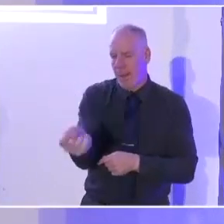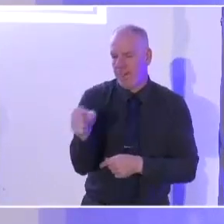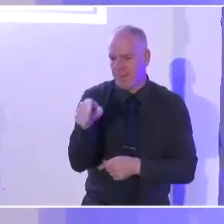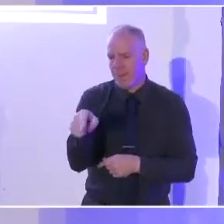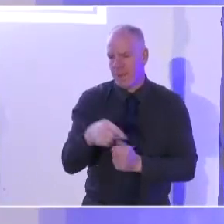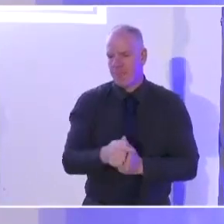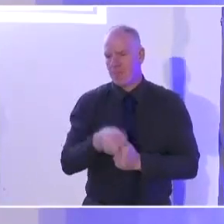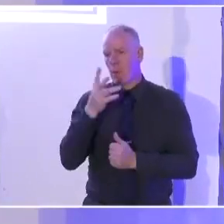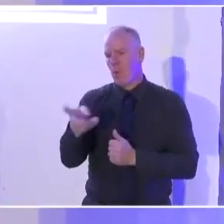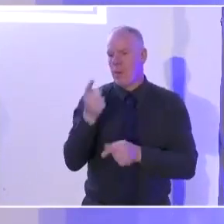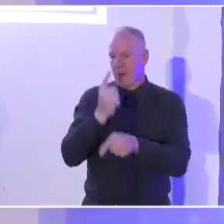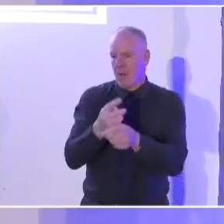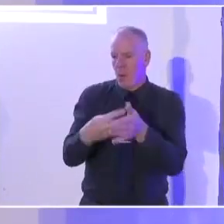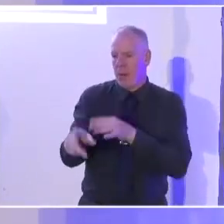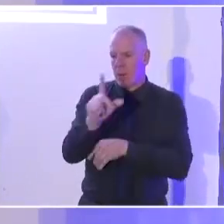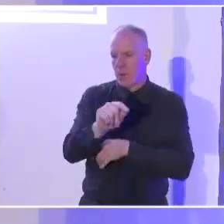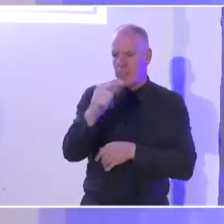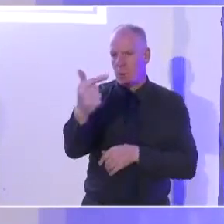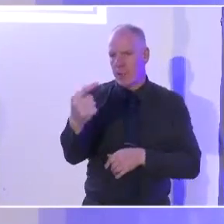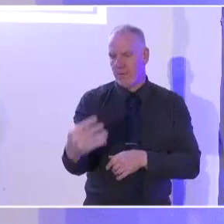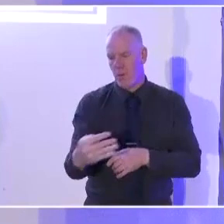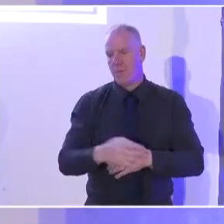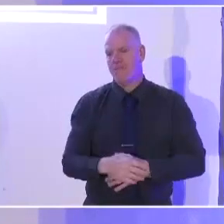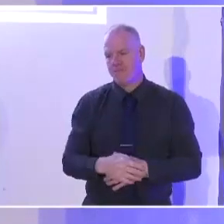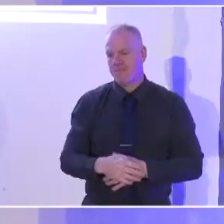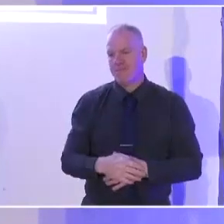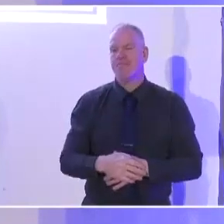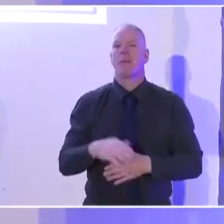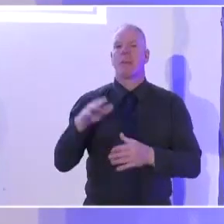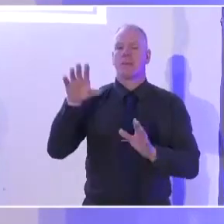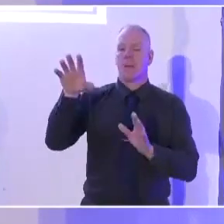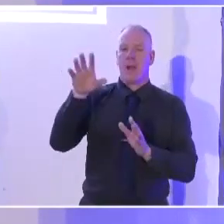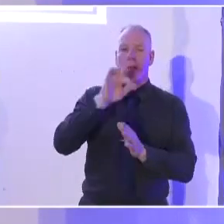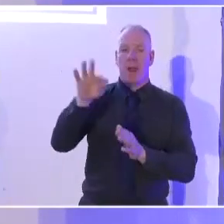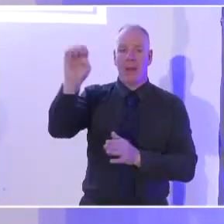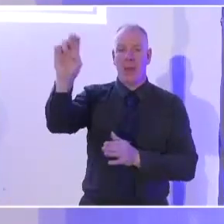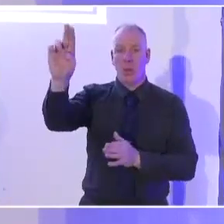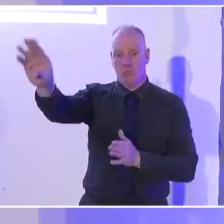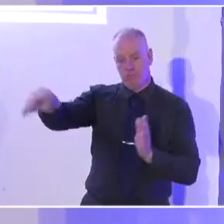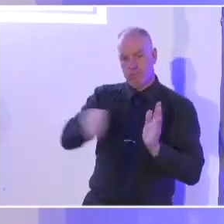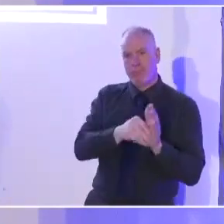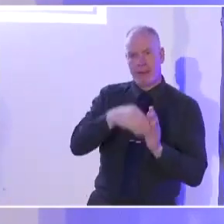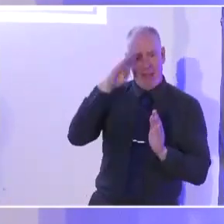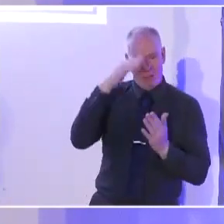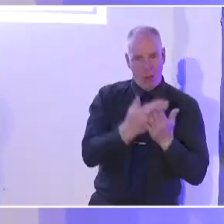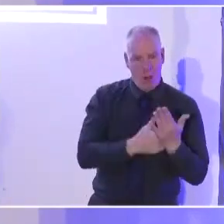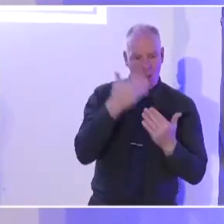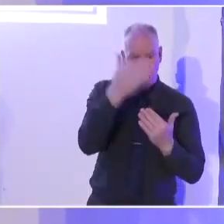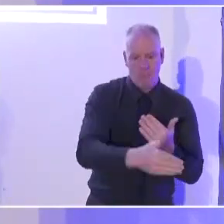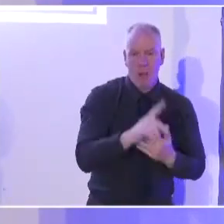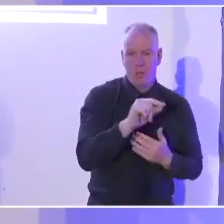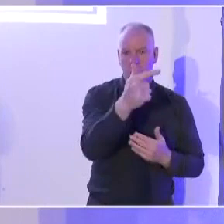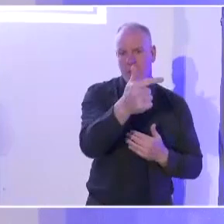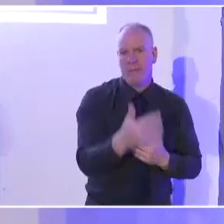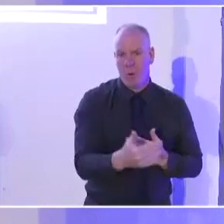That's going to come into place in 2024. It has to be transposed into Irish law in 2024. And that's going to put